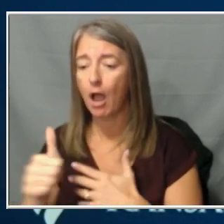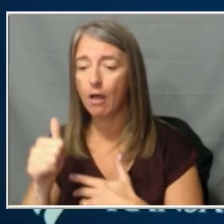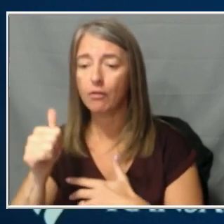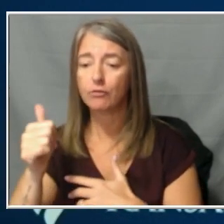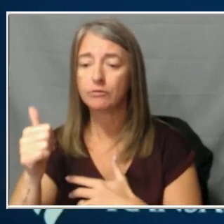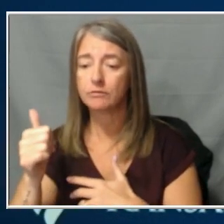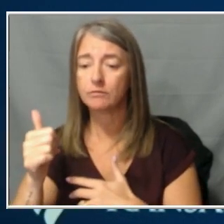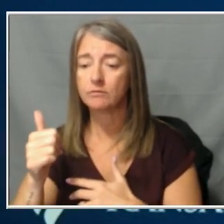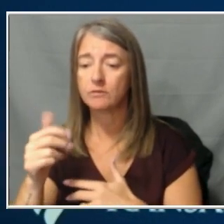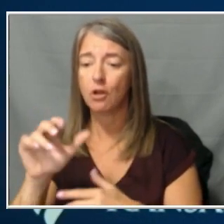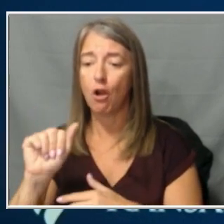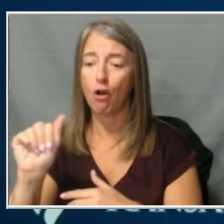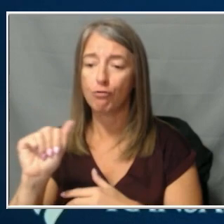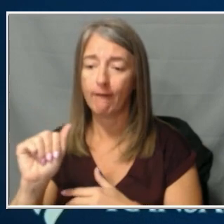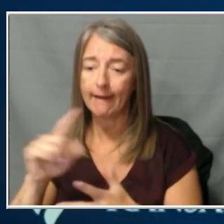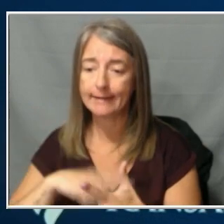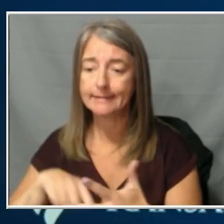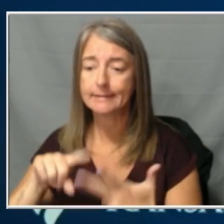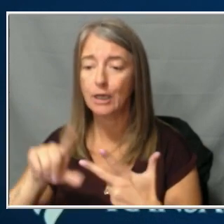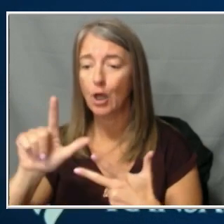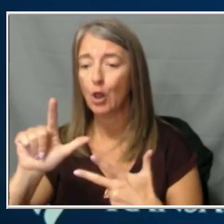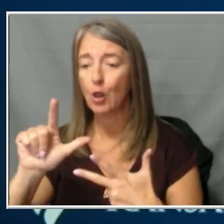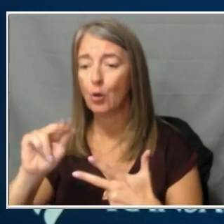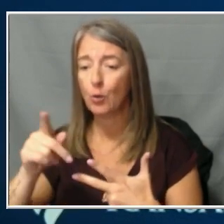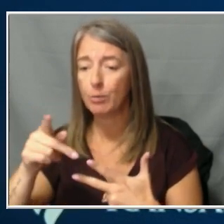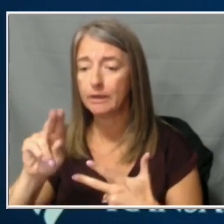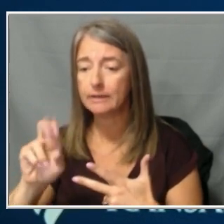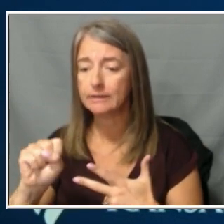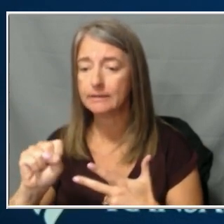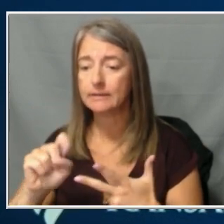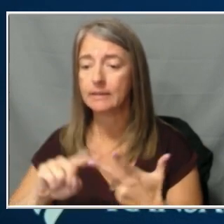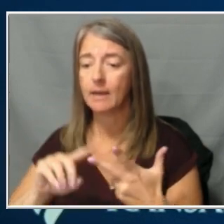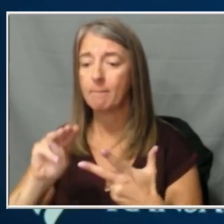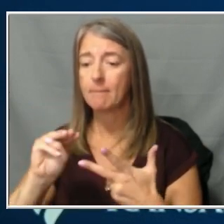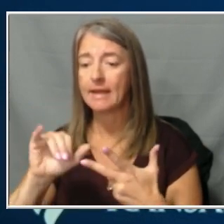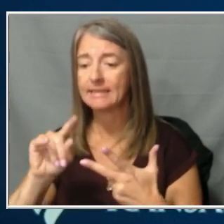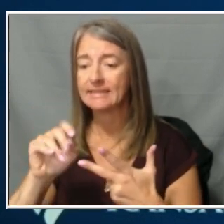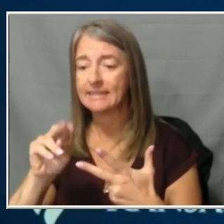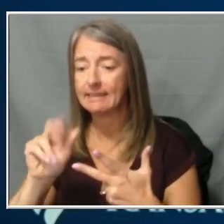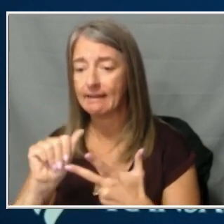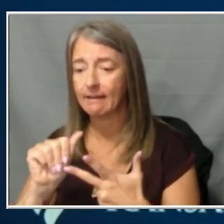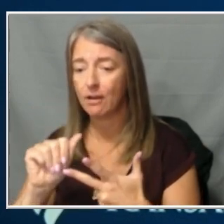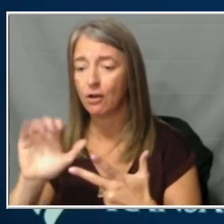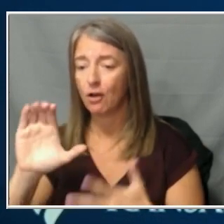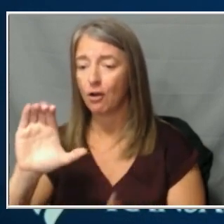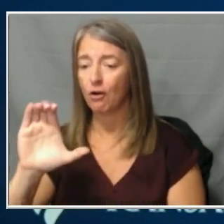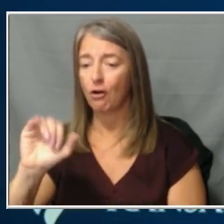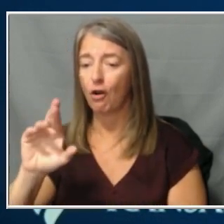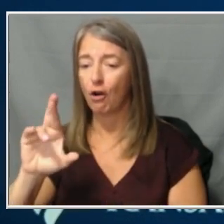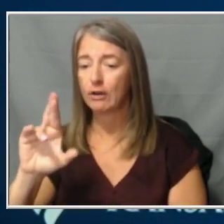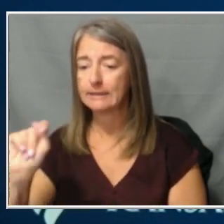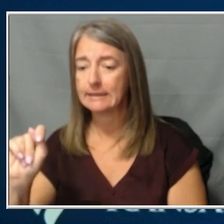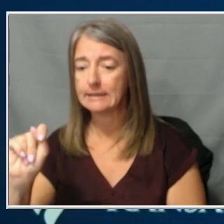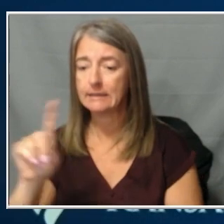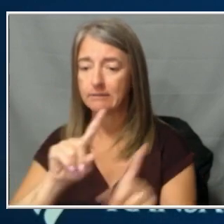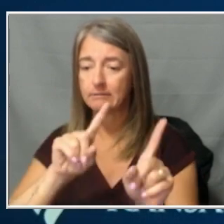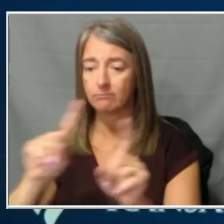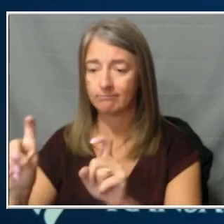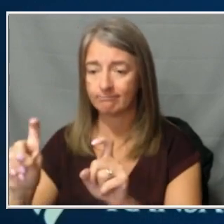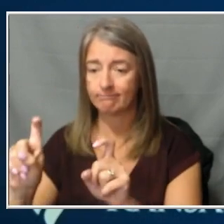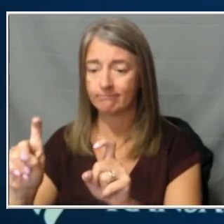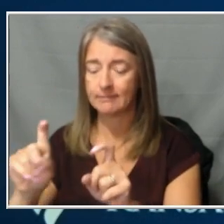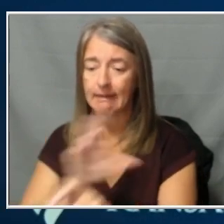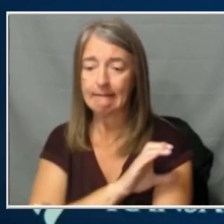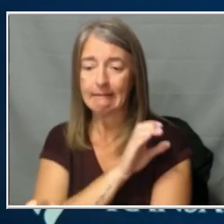rheumatoid arthritis, lupus, myasthenia, where CAR T cells are being tried in a clinical